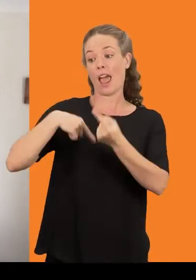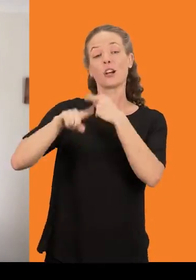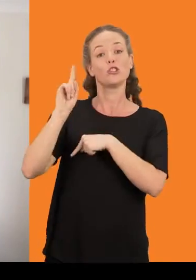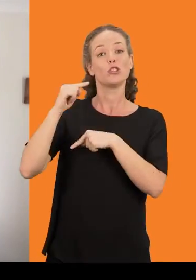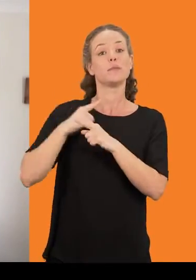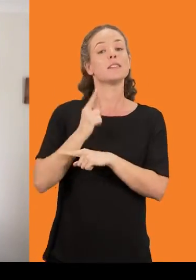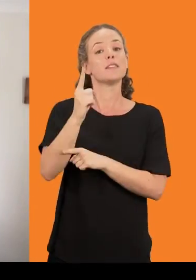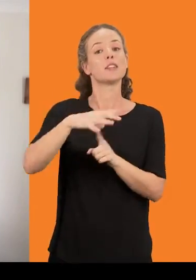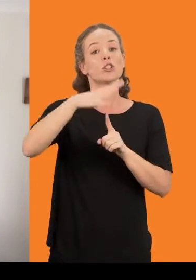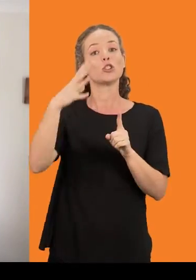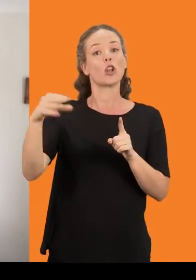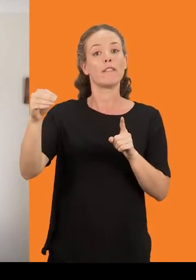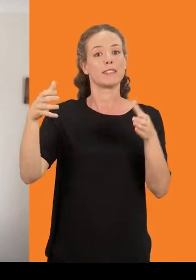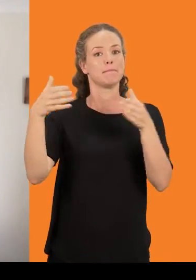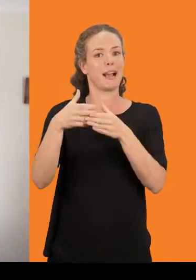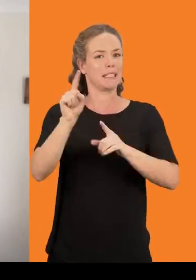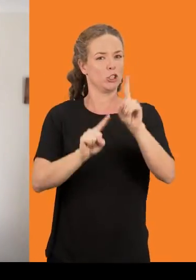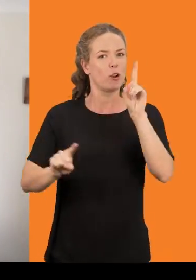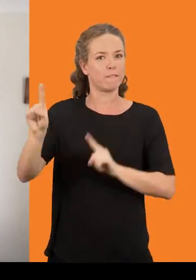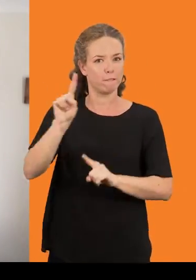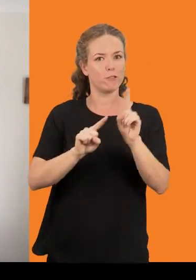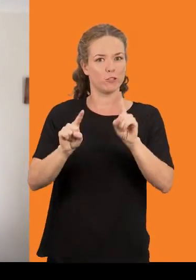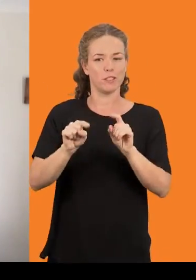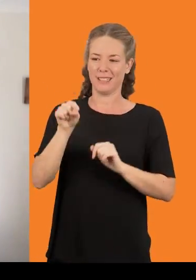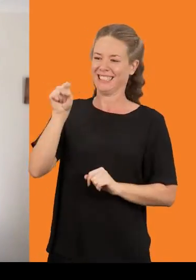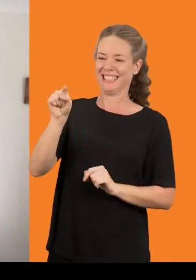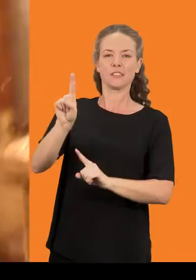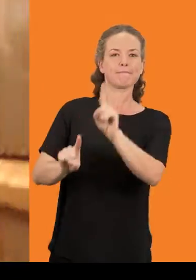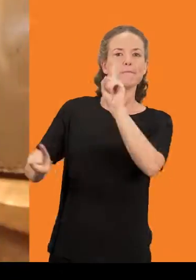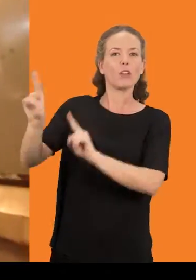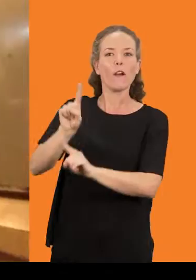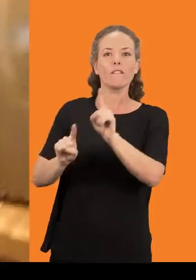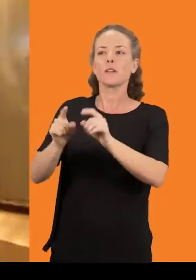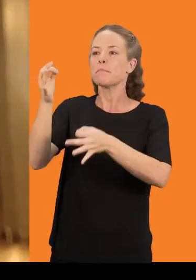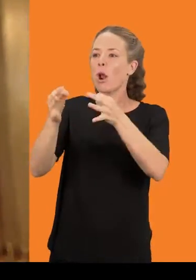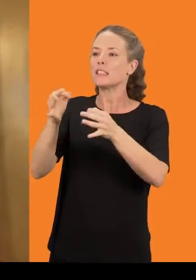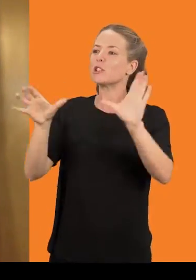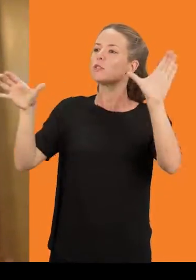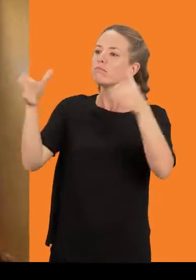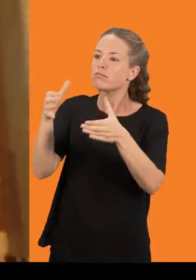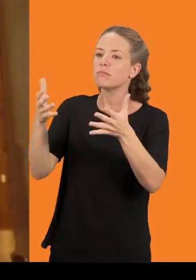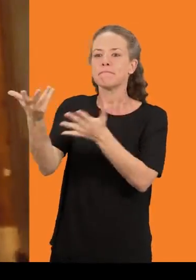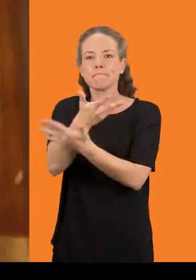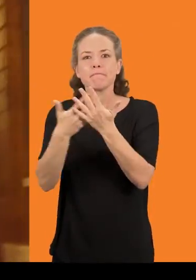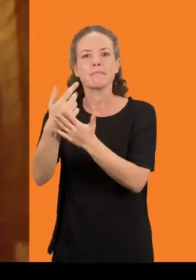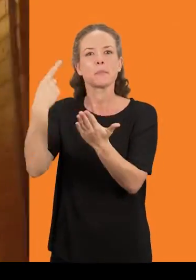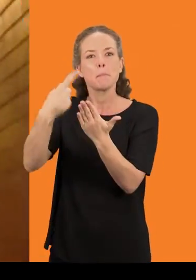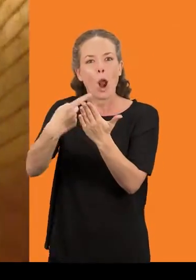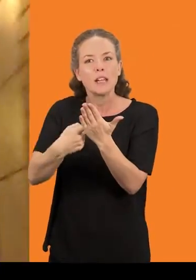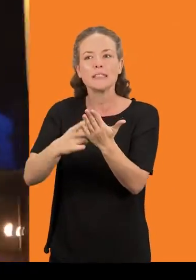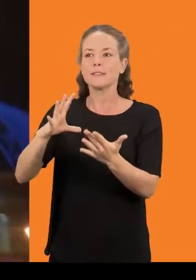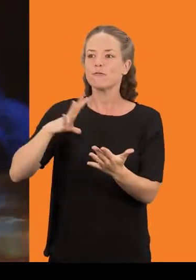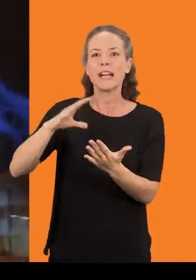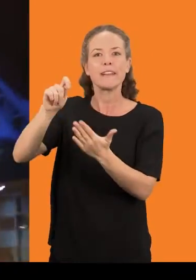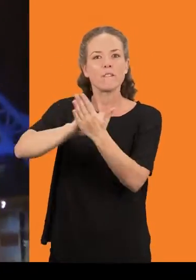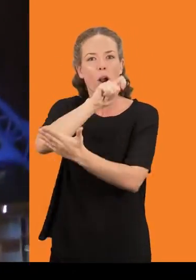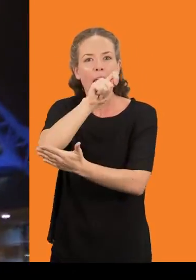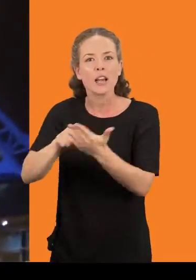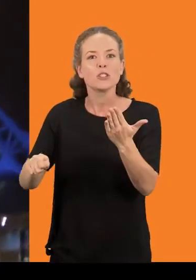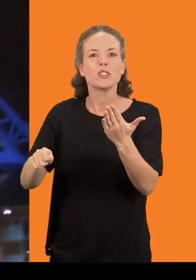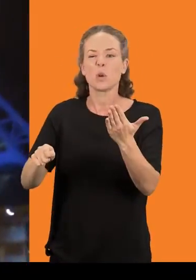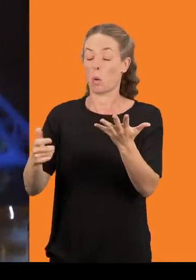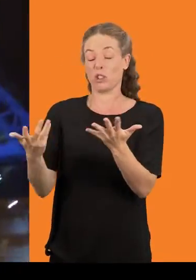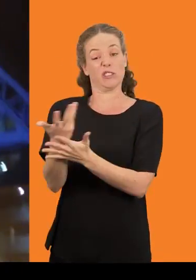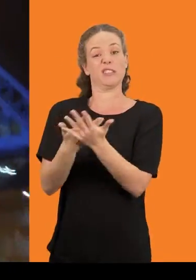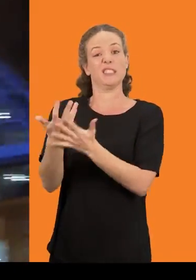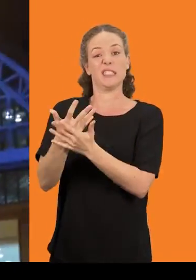case, I met a lot of politicians last year when I went to the Conservative Party conference. Basically, that's where all of the Conservative politicians group together and talk about